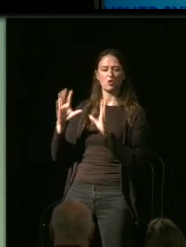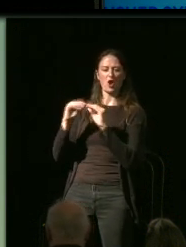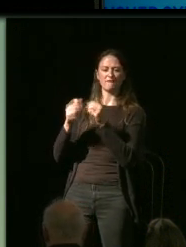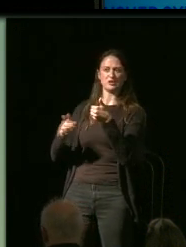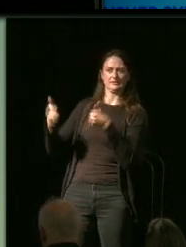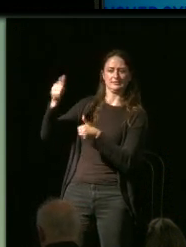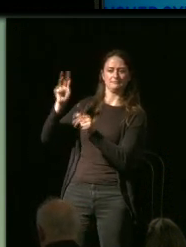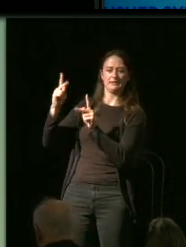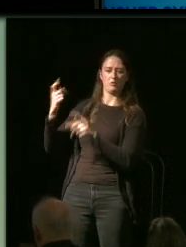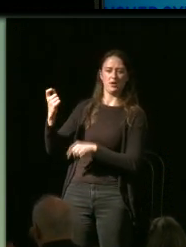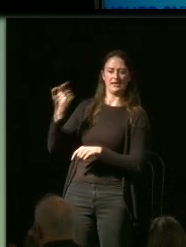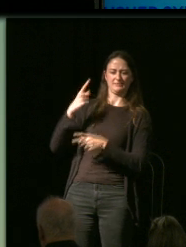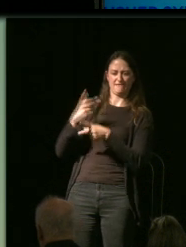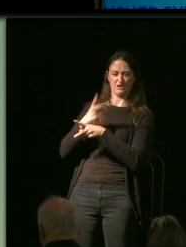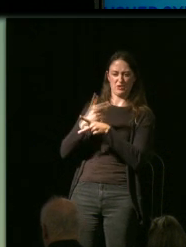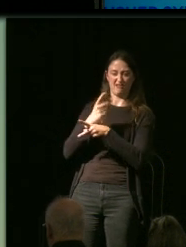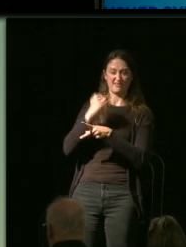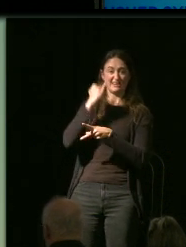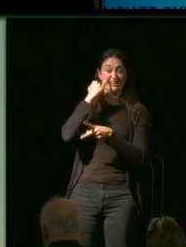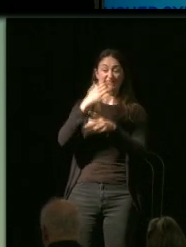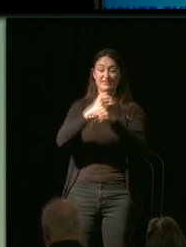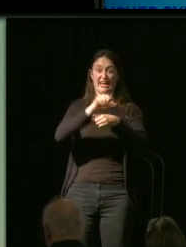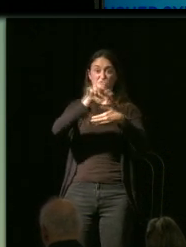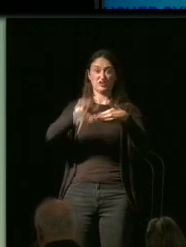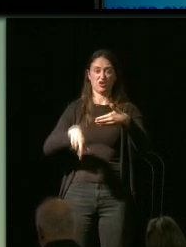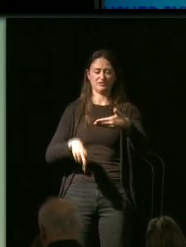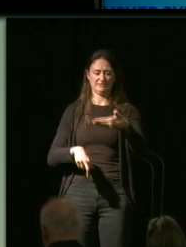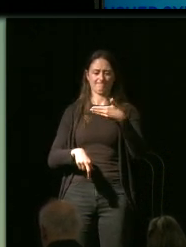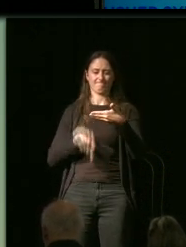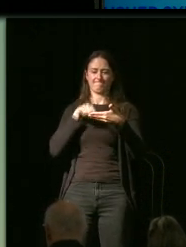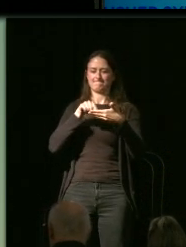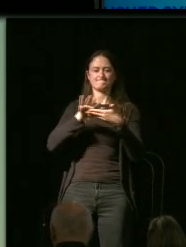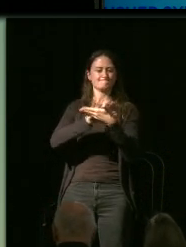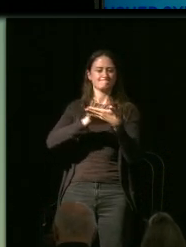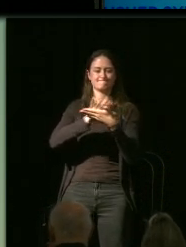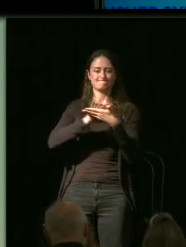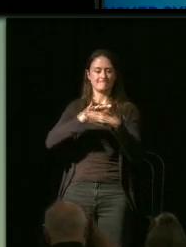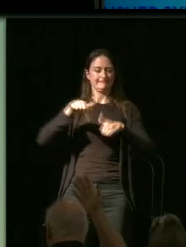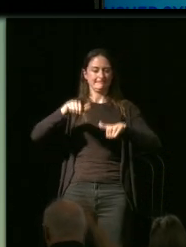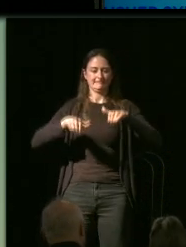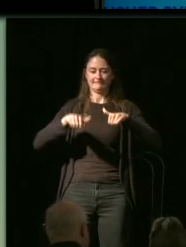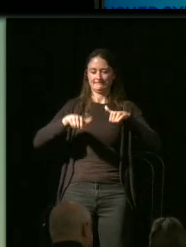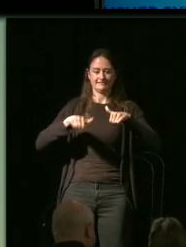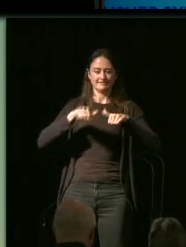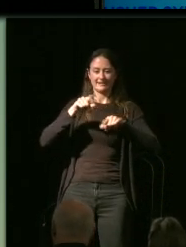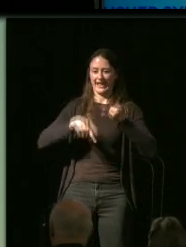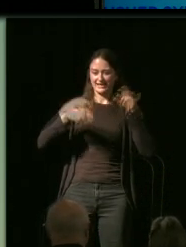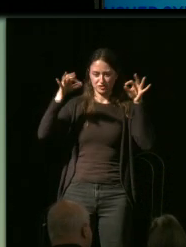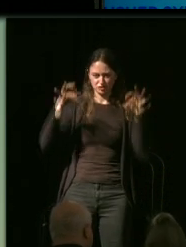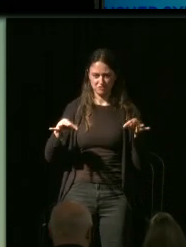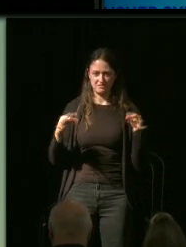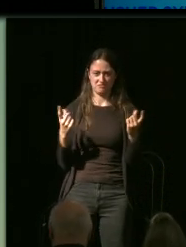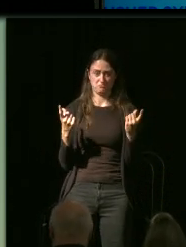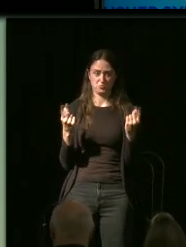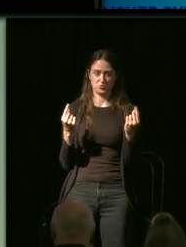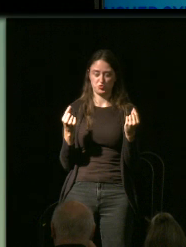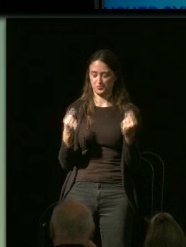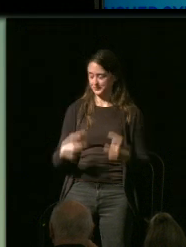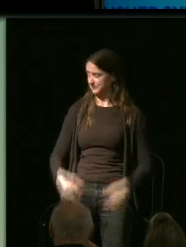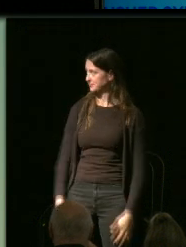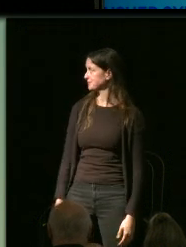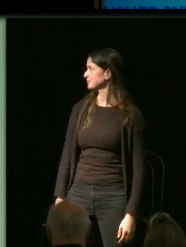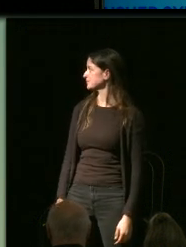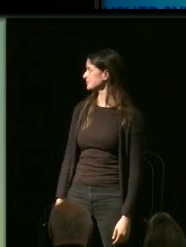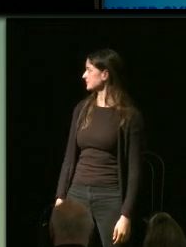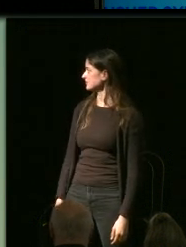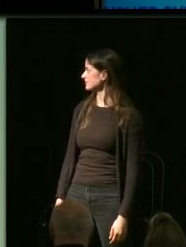uncertain. So this is just to go through the different types of results we can get. A pathogenic variant is the term we